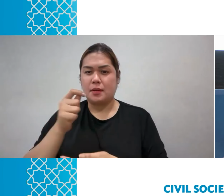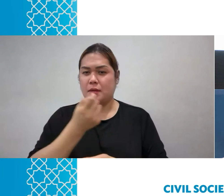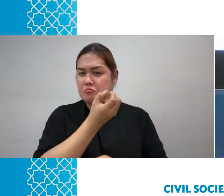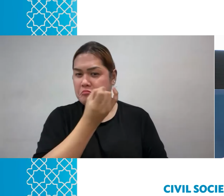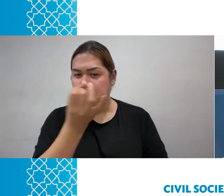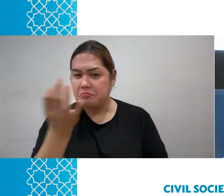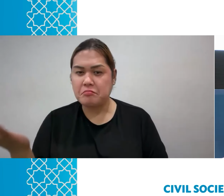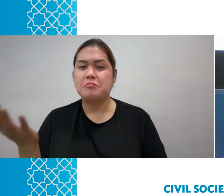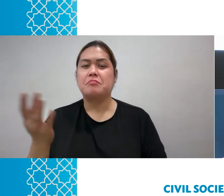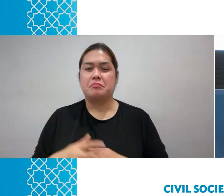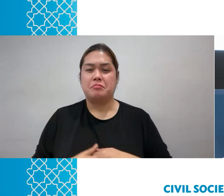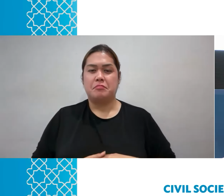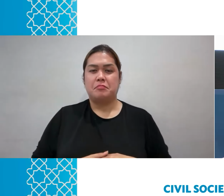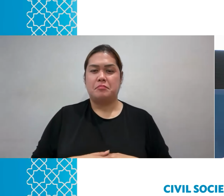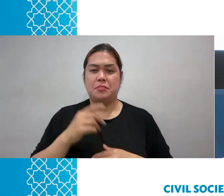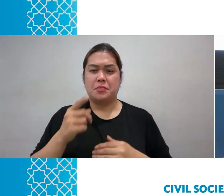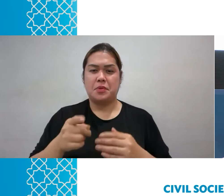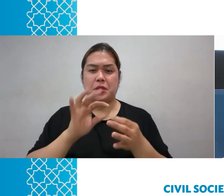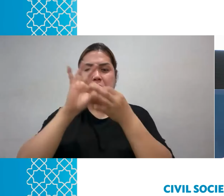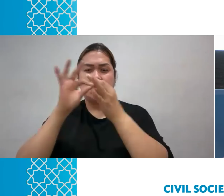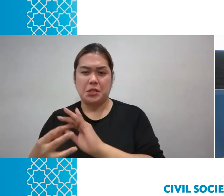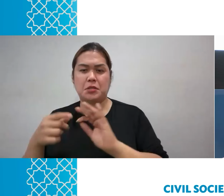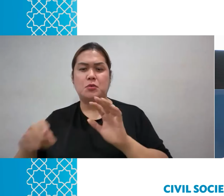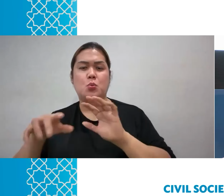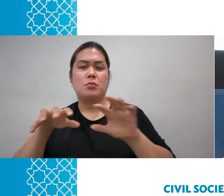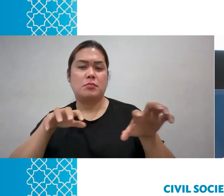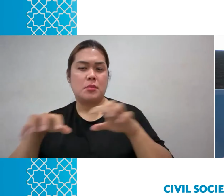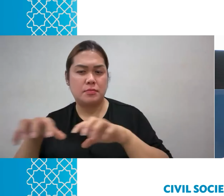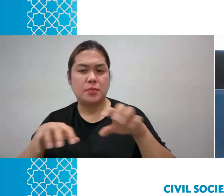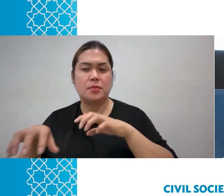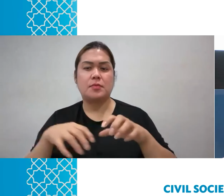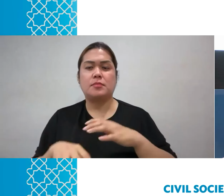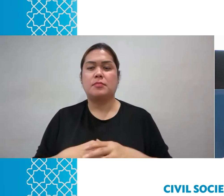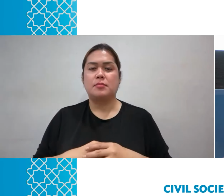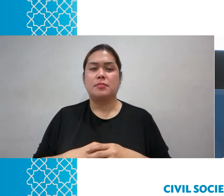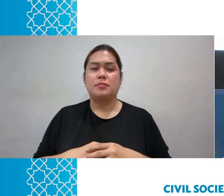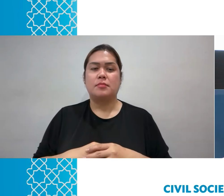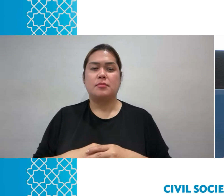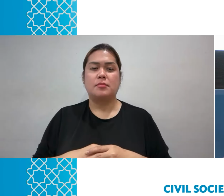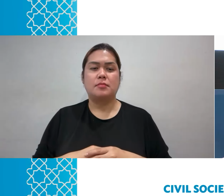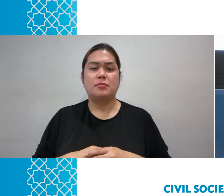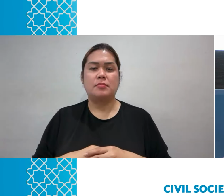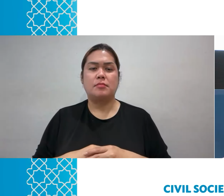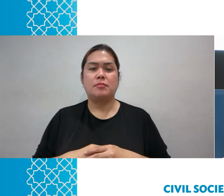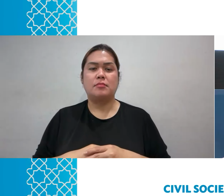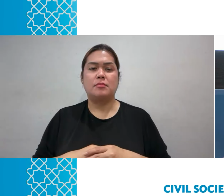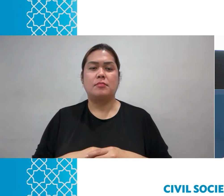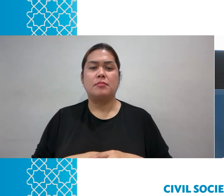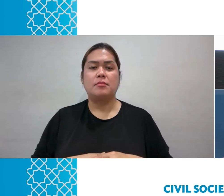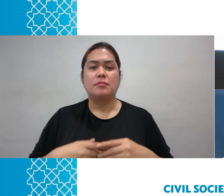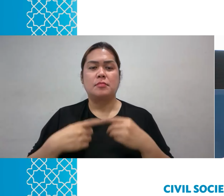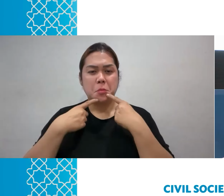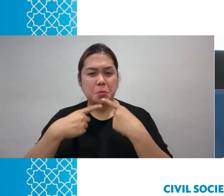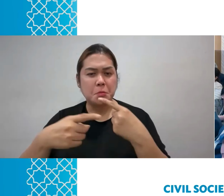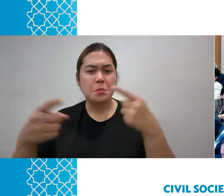into action. I think, I'm speaking from, the perspective of